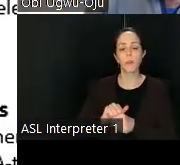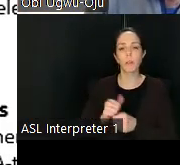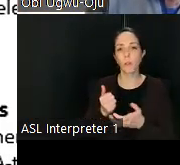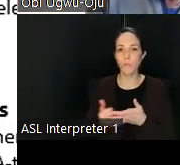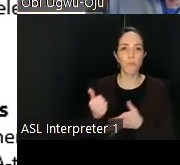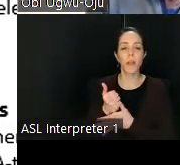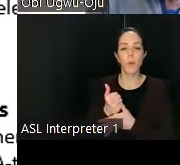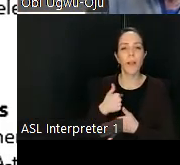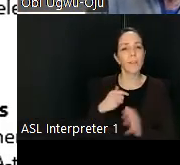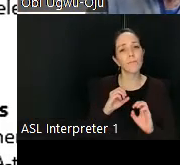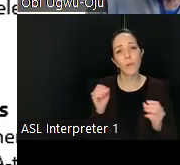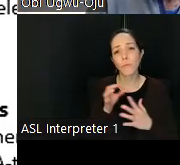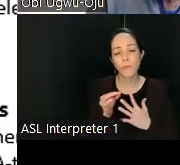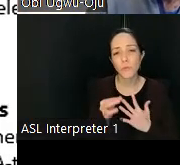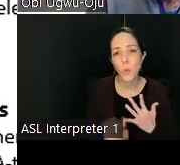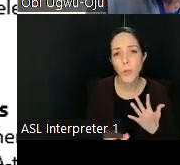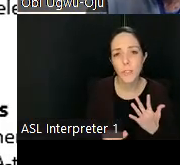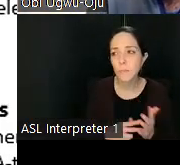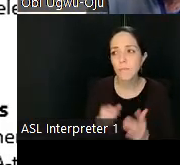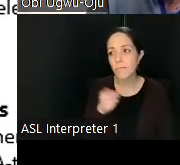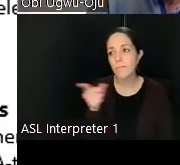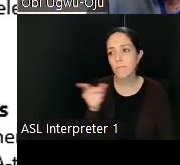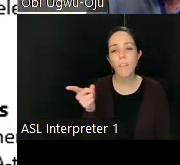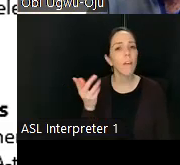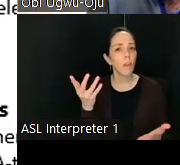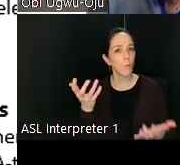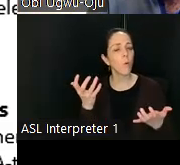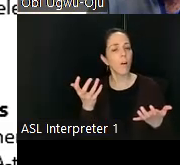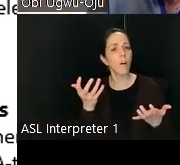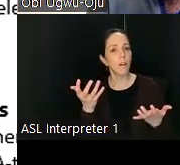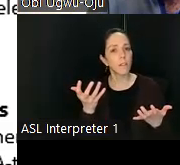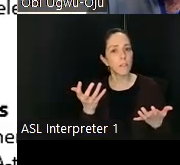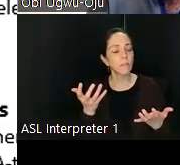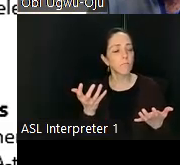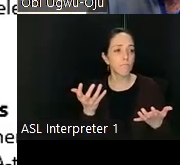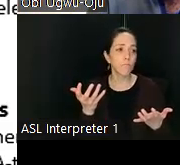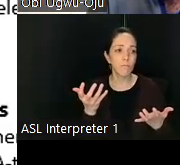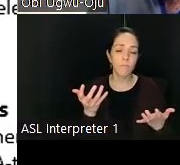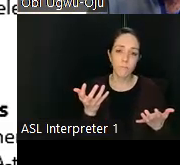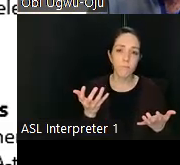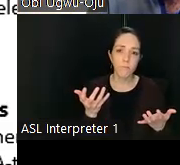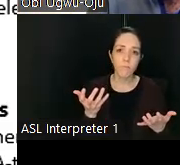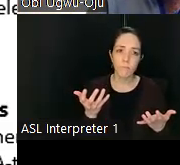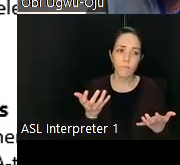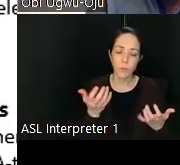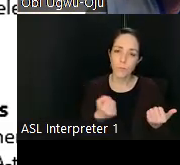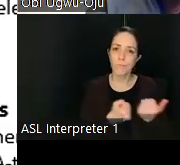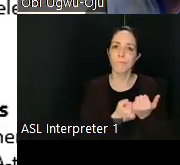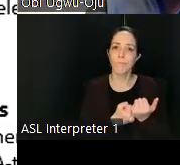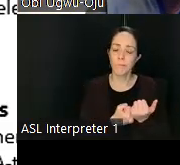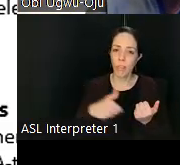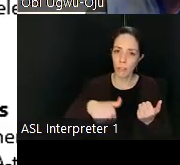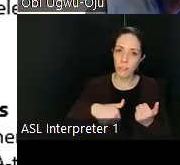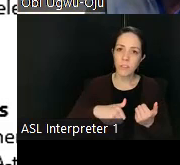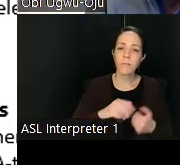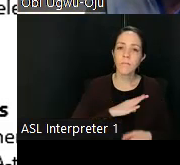It's not like they want to be good civic employers, but I also